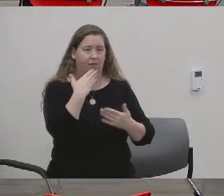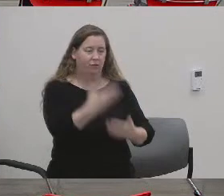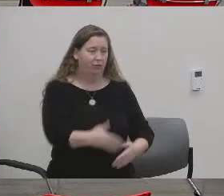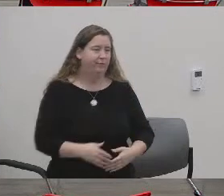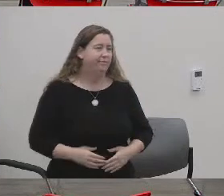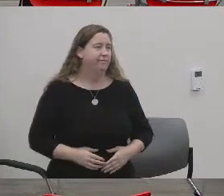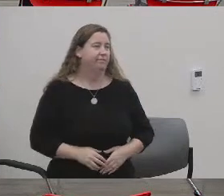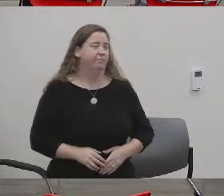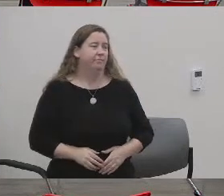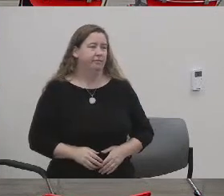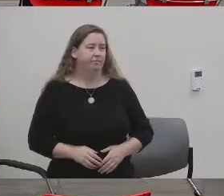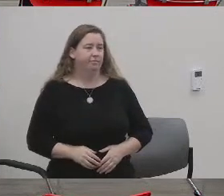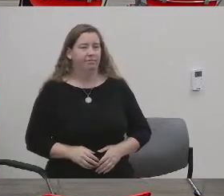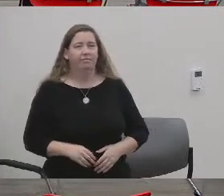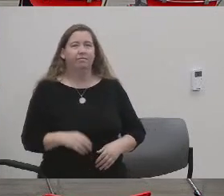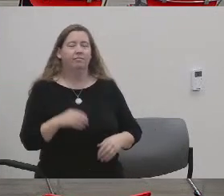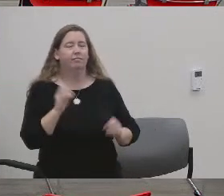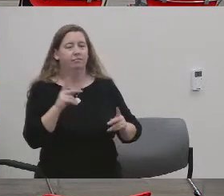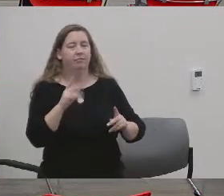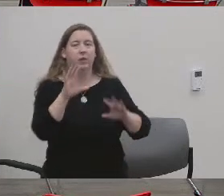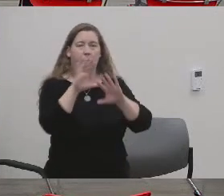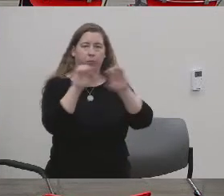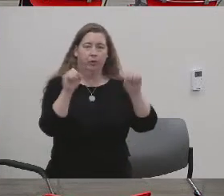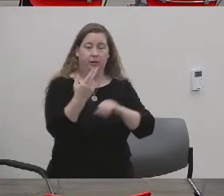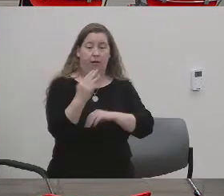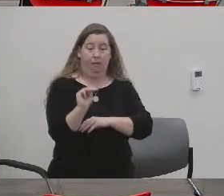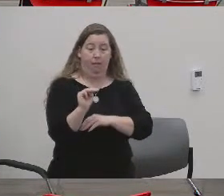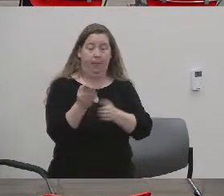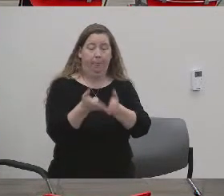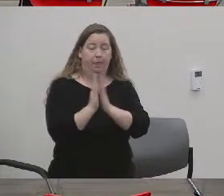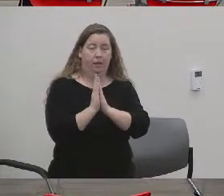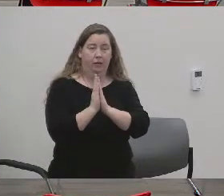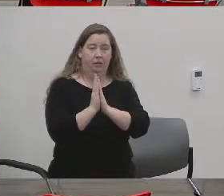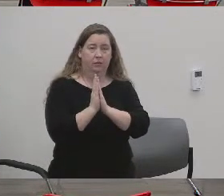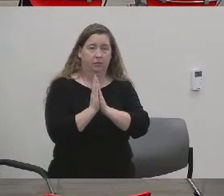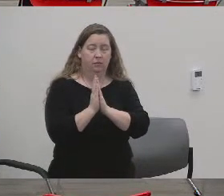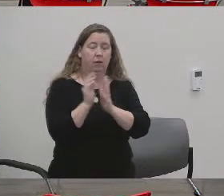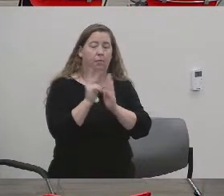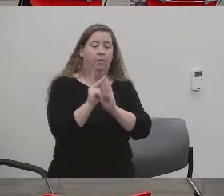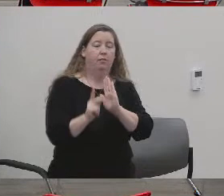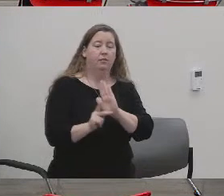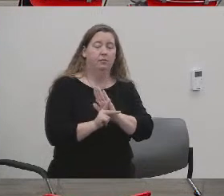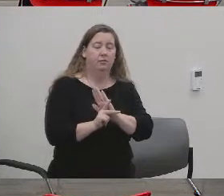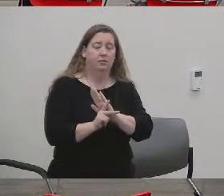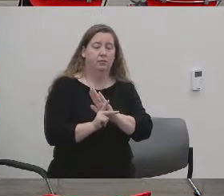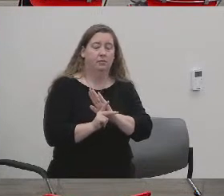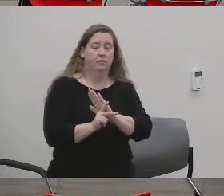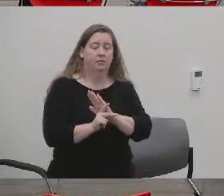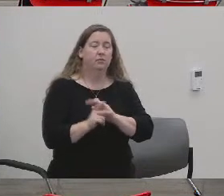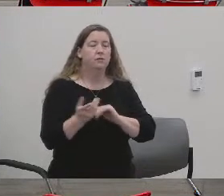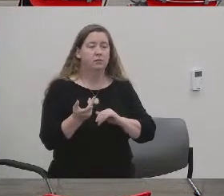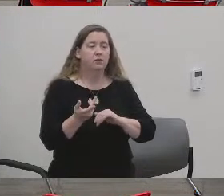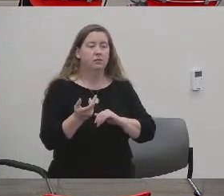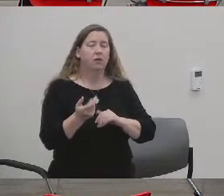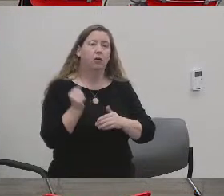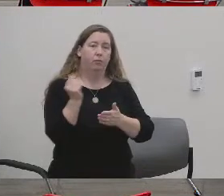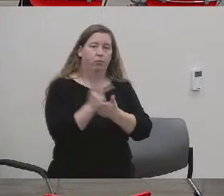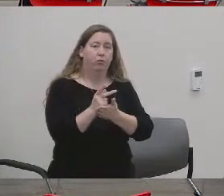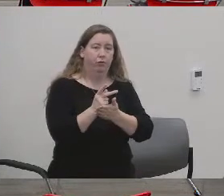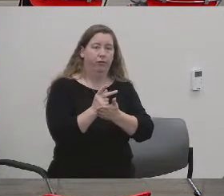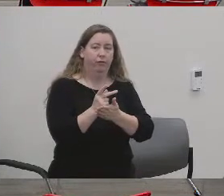you. President Superintendent Ham, we're asking for the following policies in 2 and 3 for your approval this